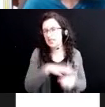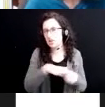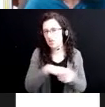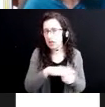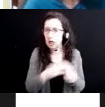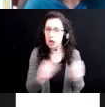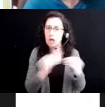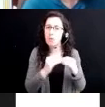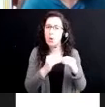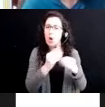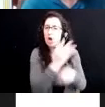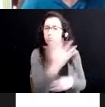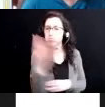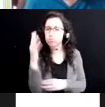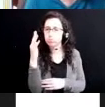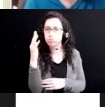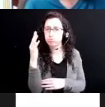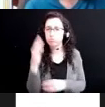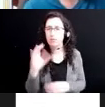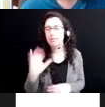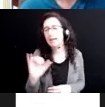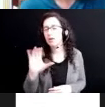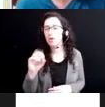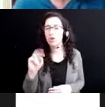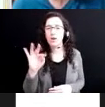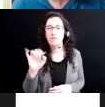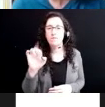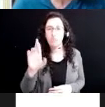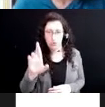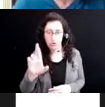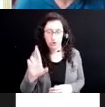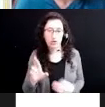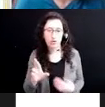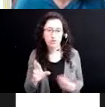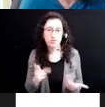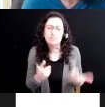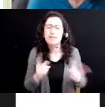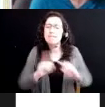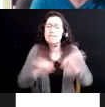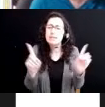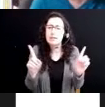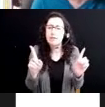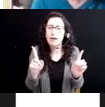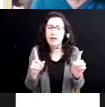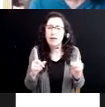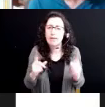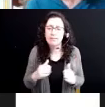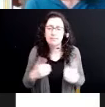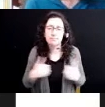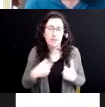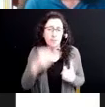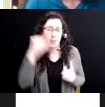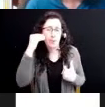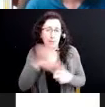more forested, conifer forest, that is. We have plenty of forest in the Willamette Valley, but just different habitat types, right?